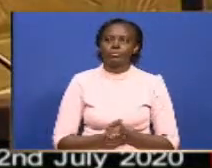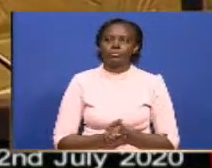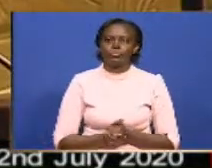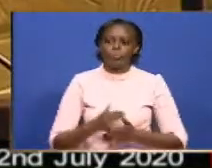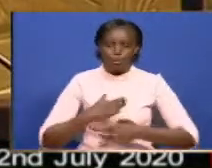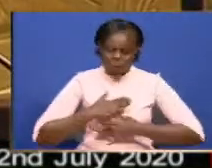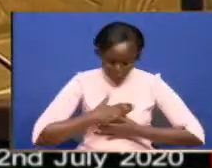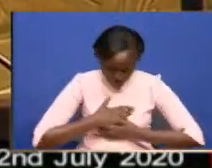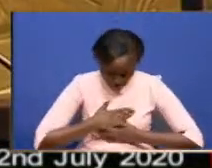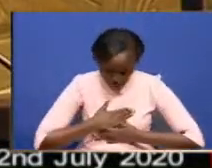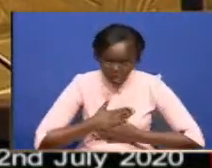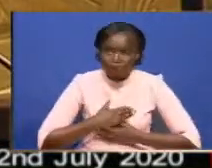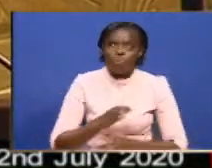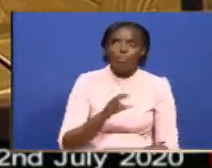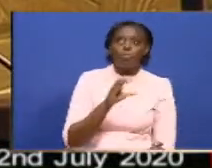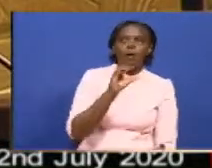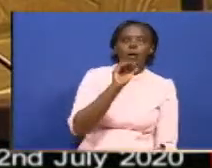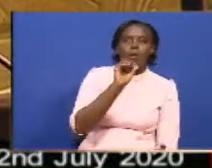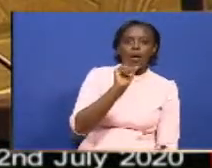Honorable Oduol Adhiambo.